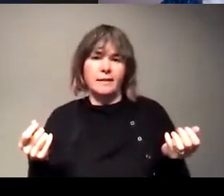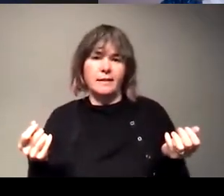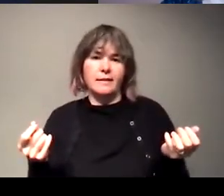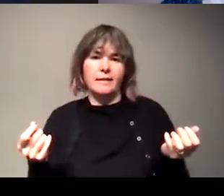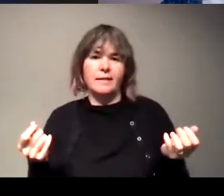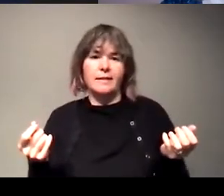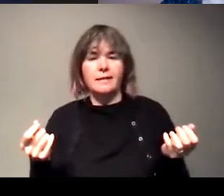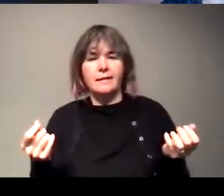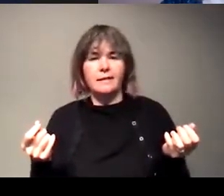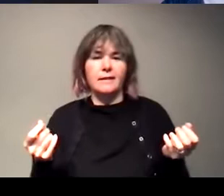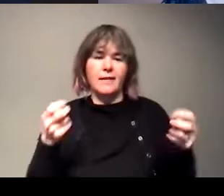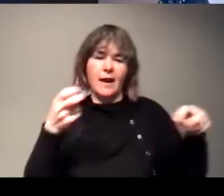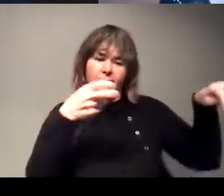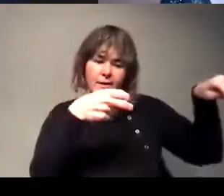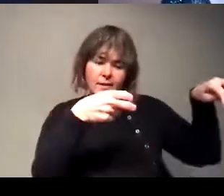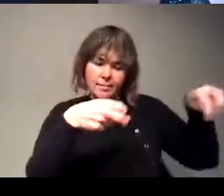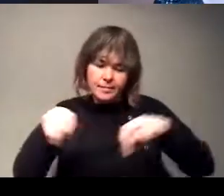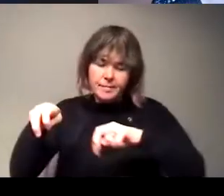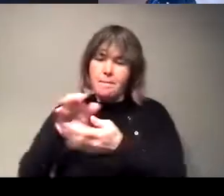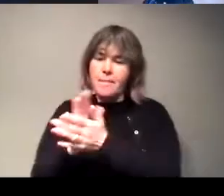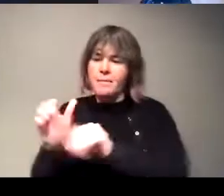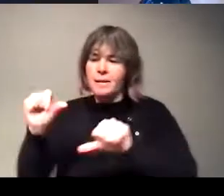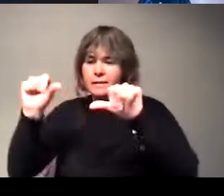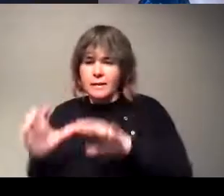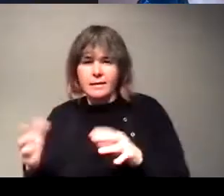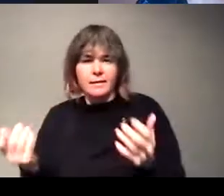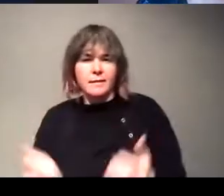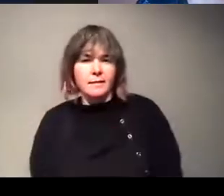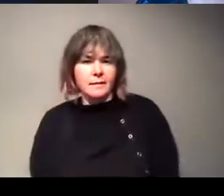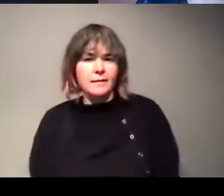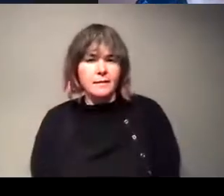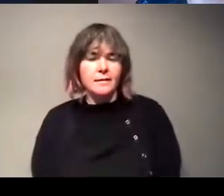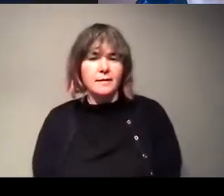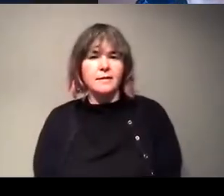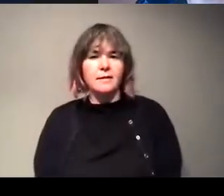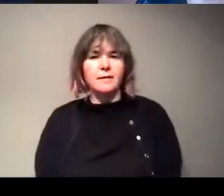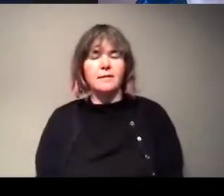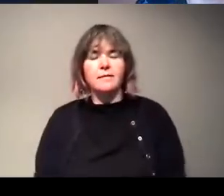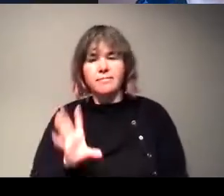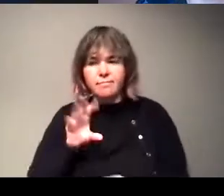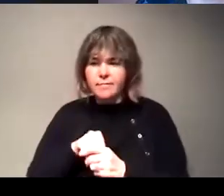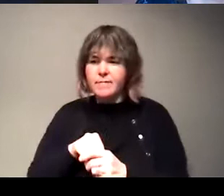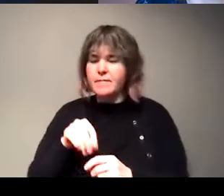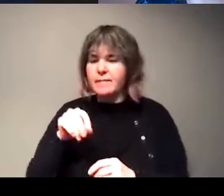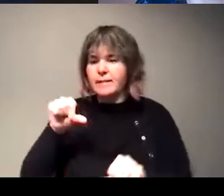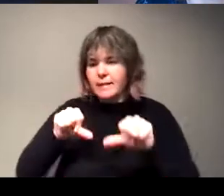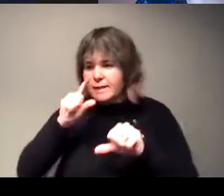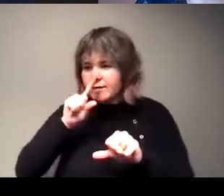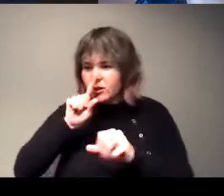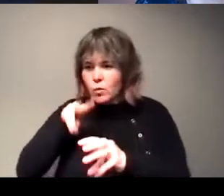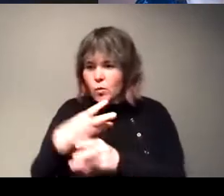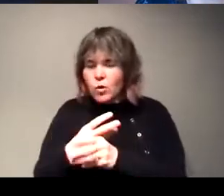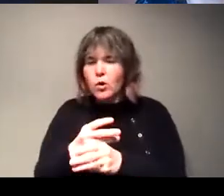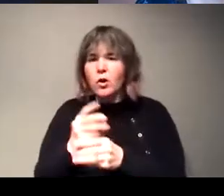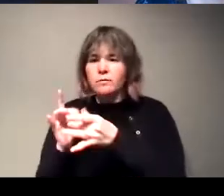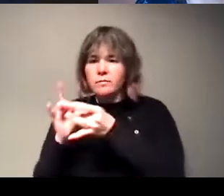kind of a transition point to becoming a scientist, I would say, kind of going into these sci-fi worlds and then connecting